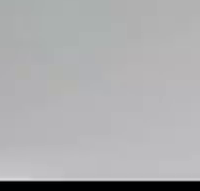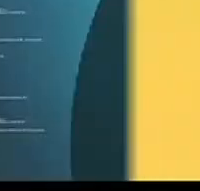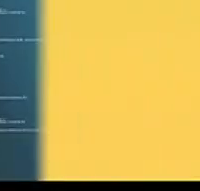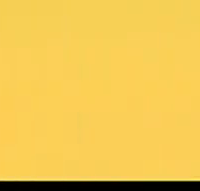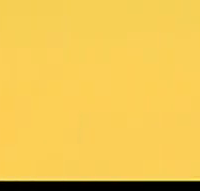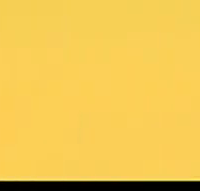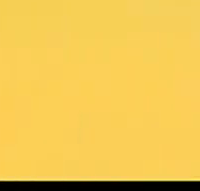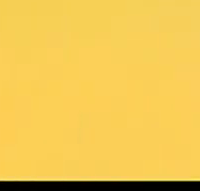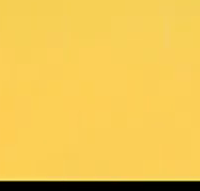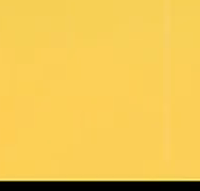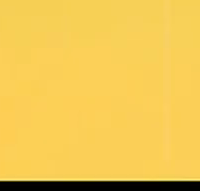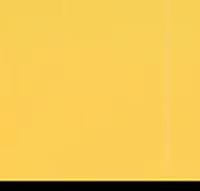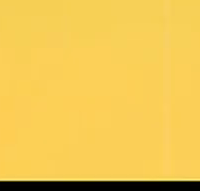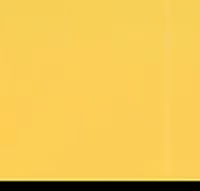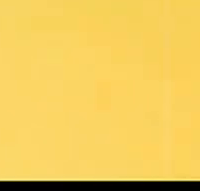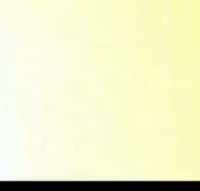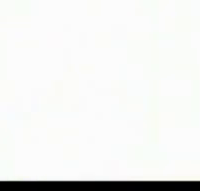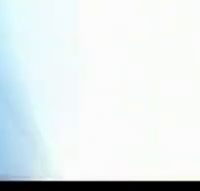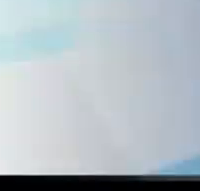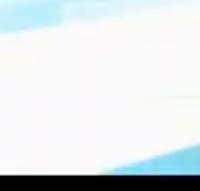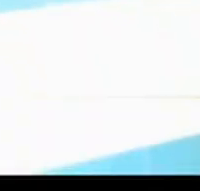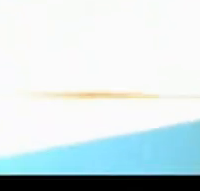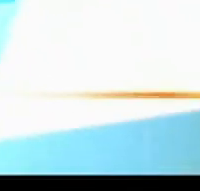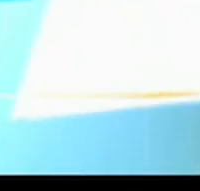Now, in HD.